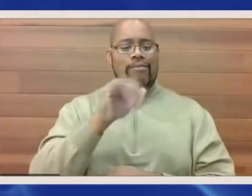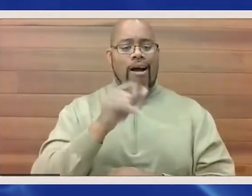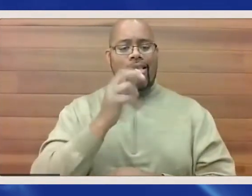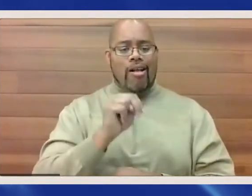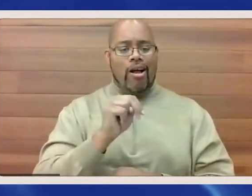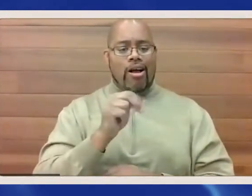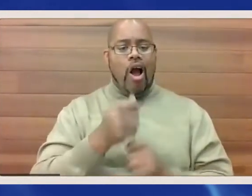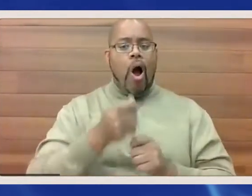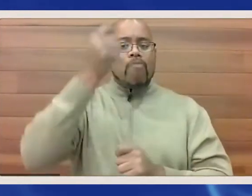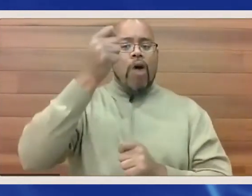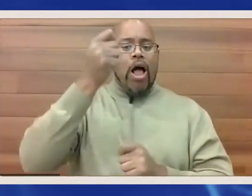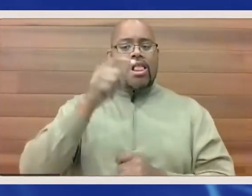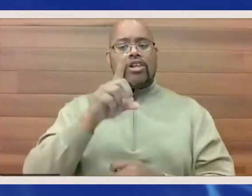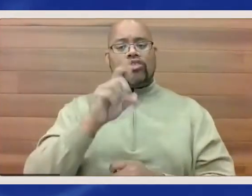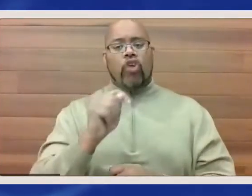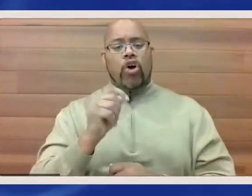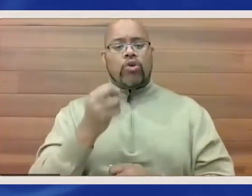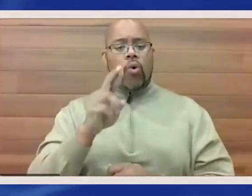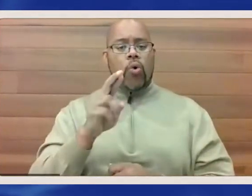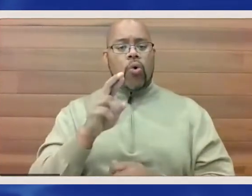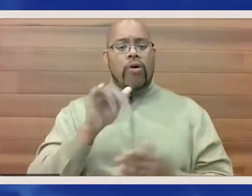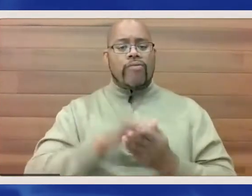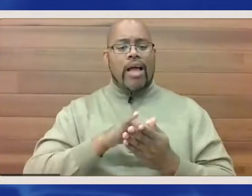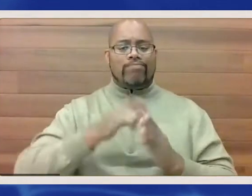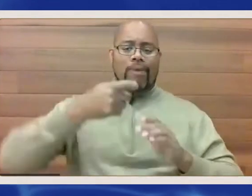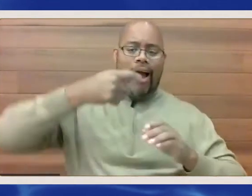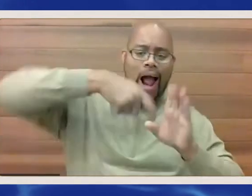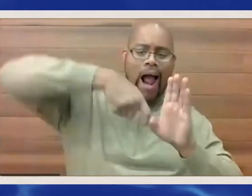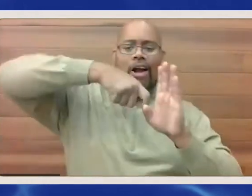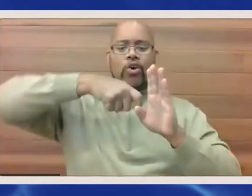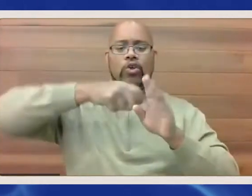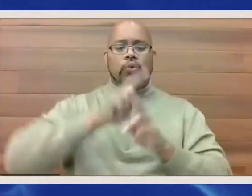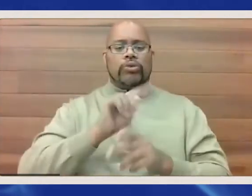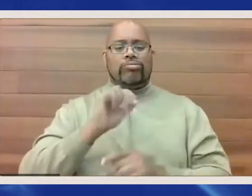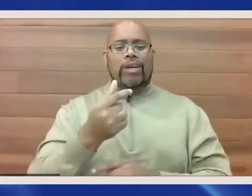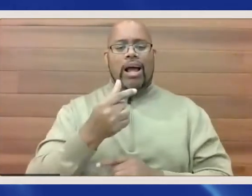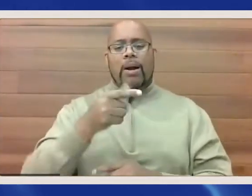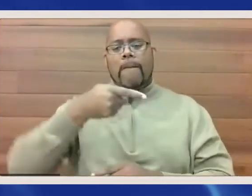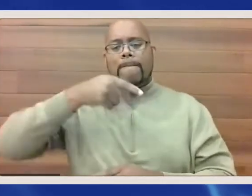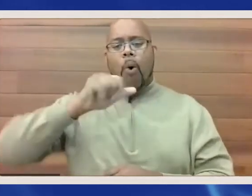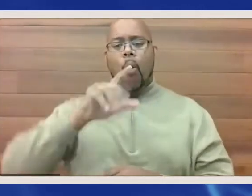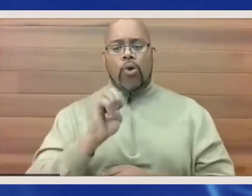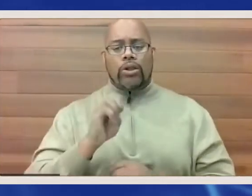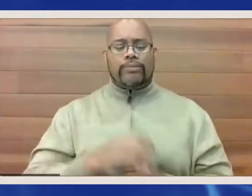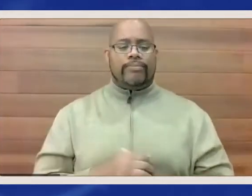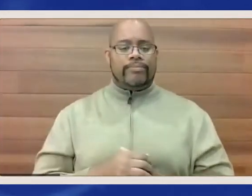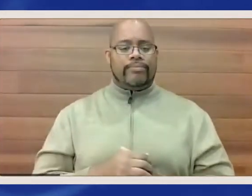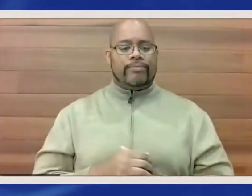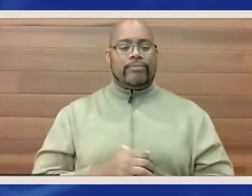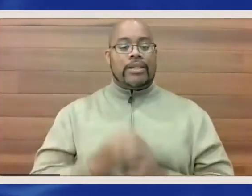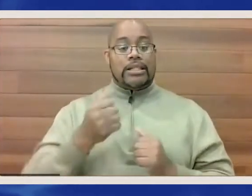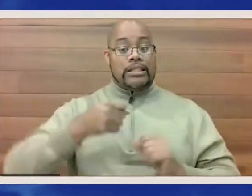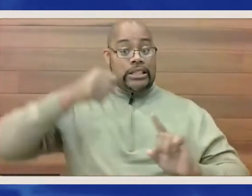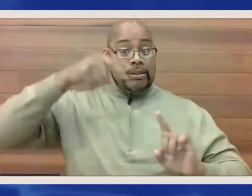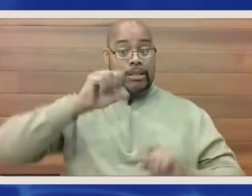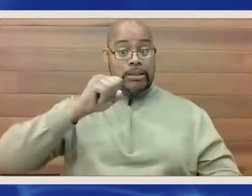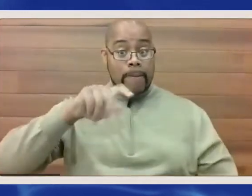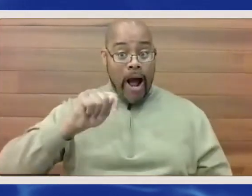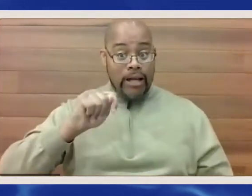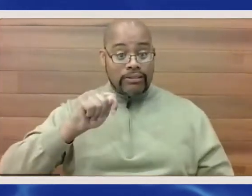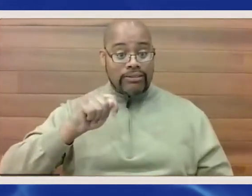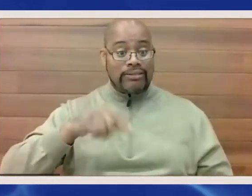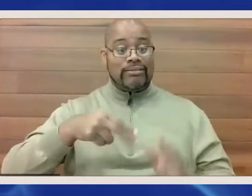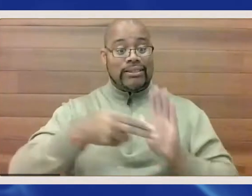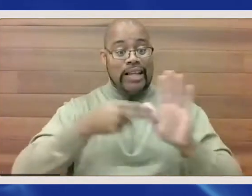umbrella dart or nylon anchors using tagging poles. And now the spot tag,